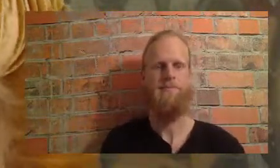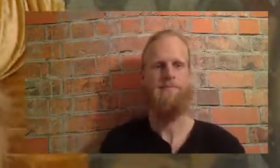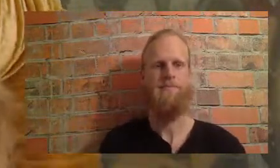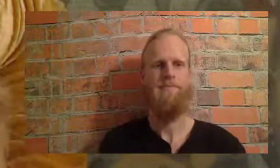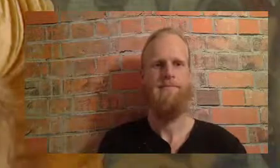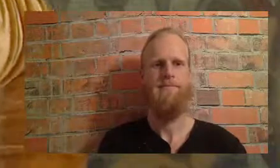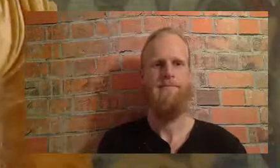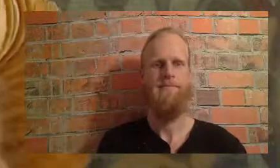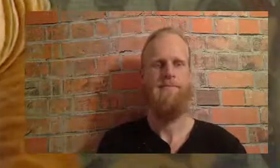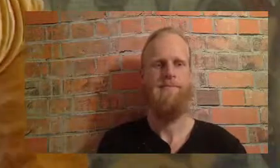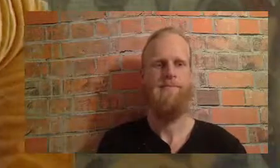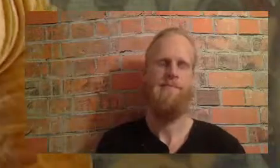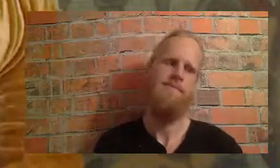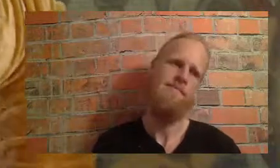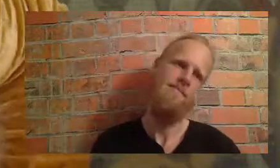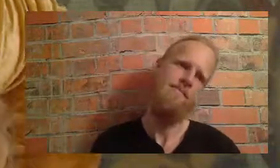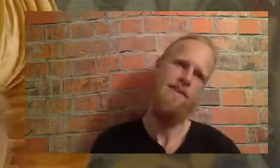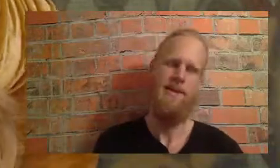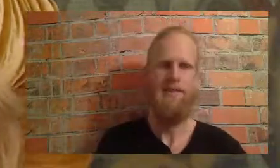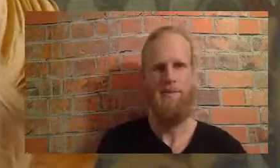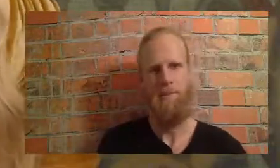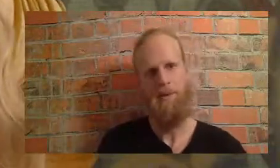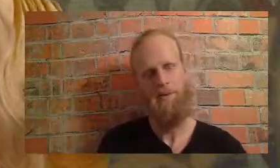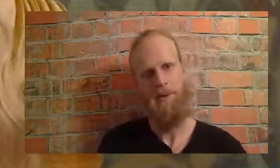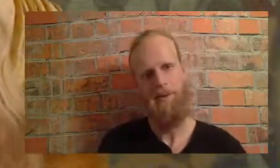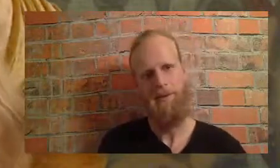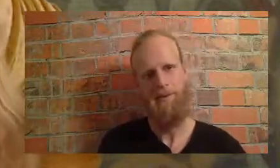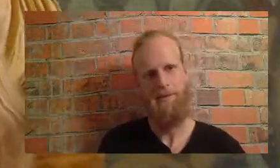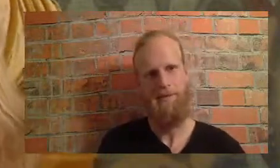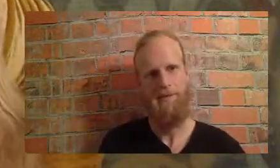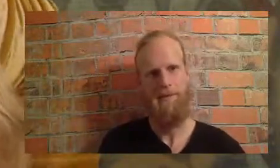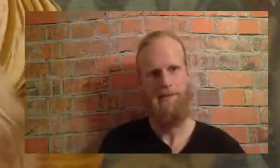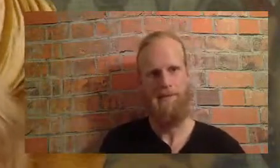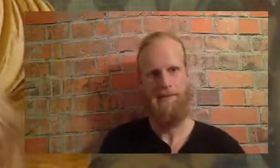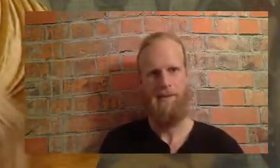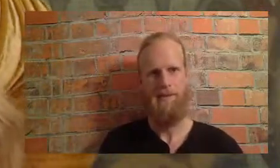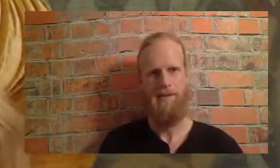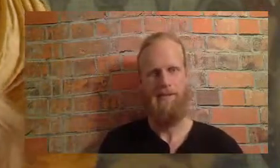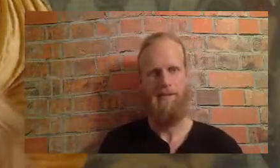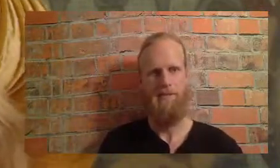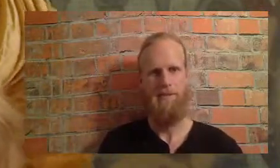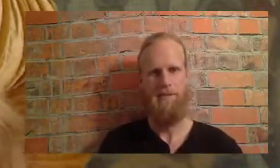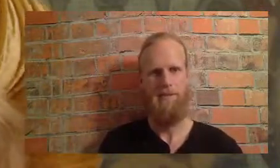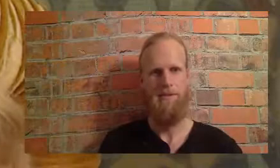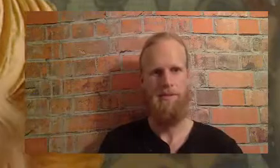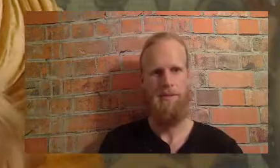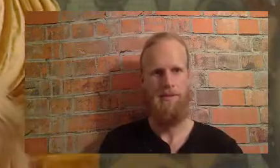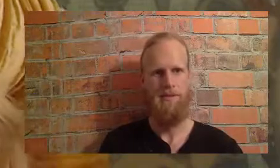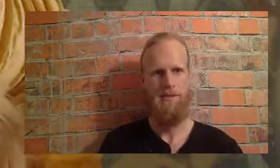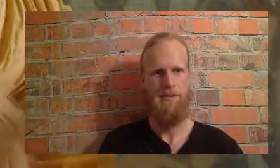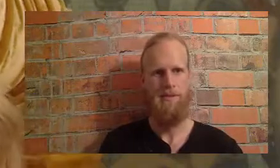I accept the part of me that wants to ignore this,